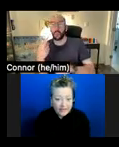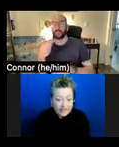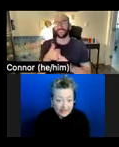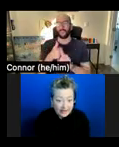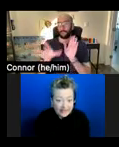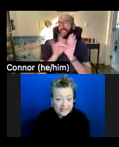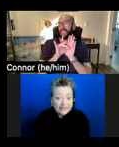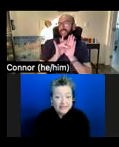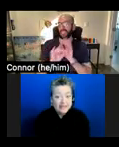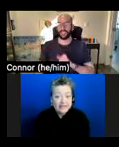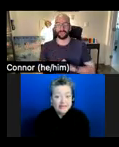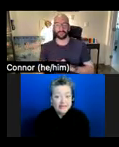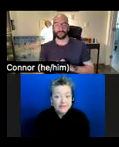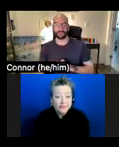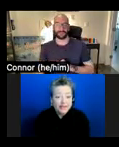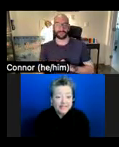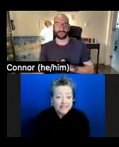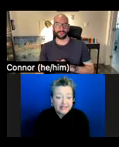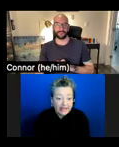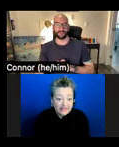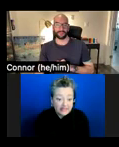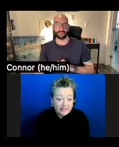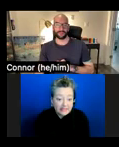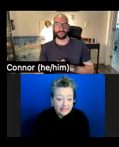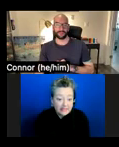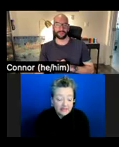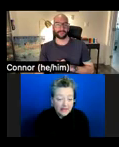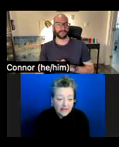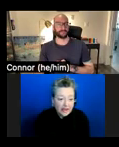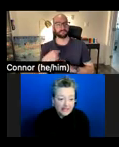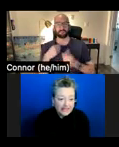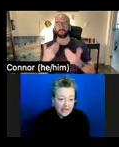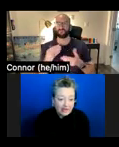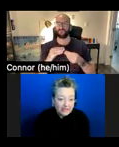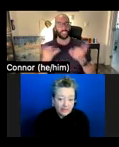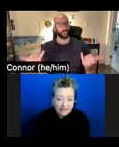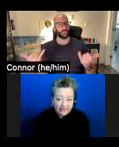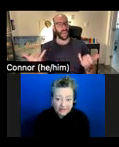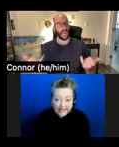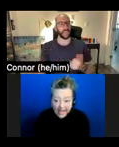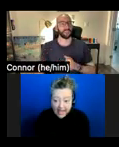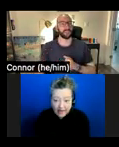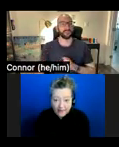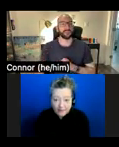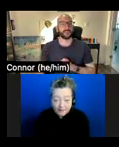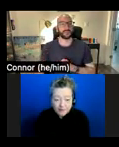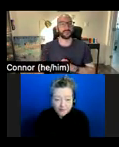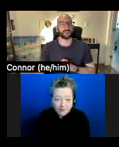So we can customize it. We get to select it, the timing. So I'm going to leave it for